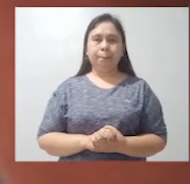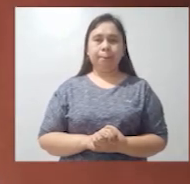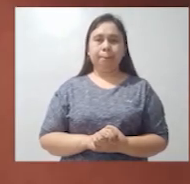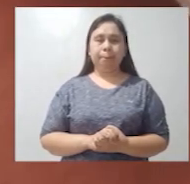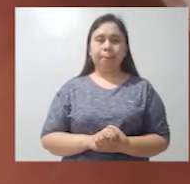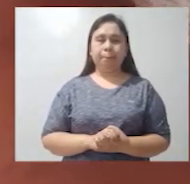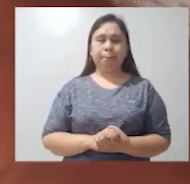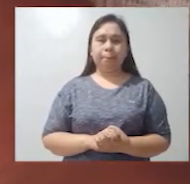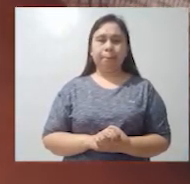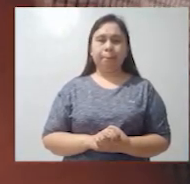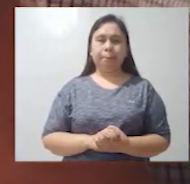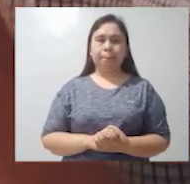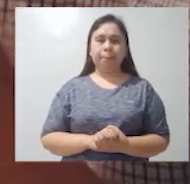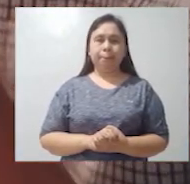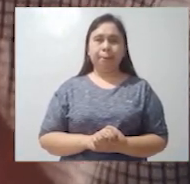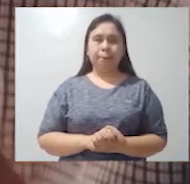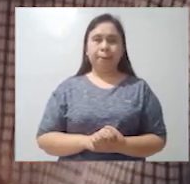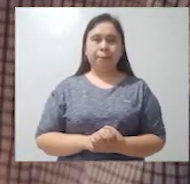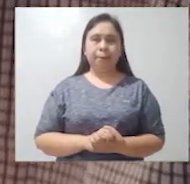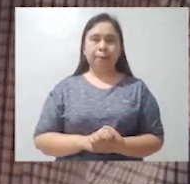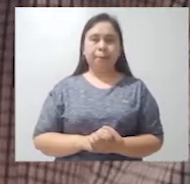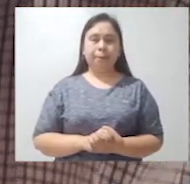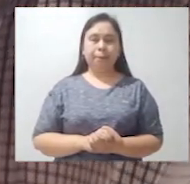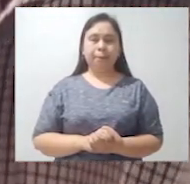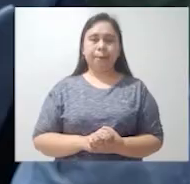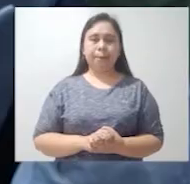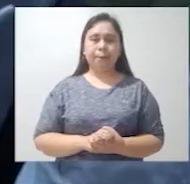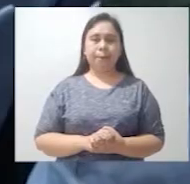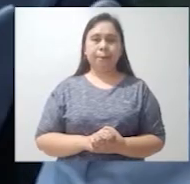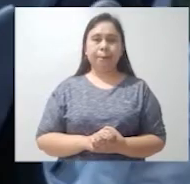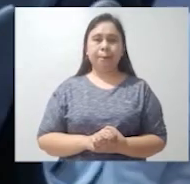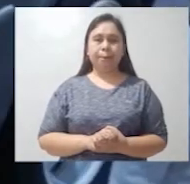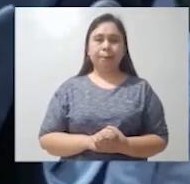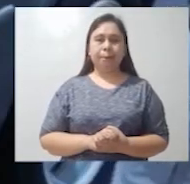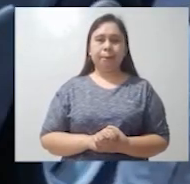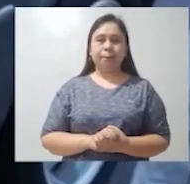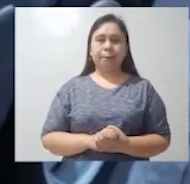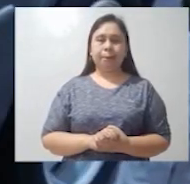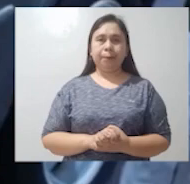will slowly become a liquid. And finally,